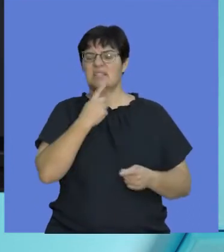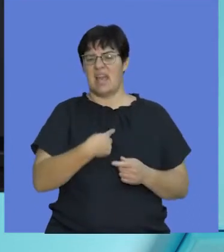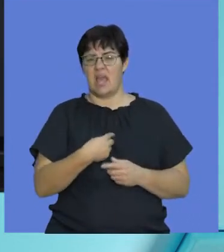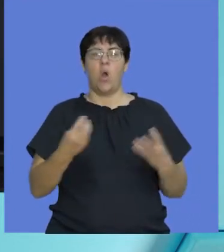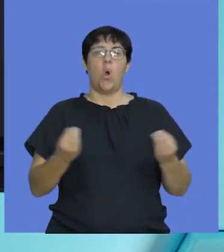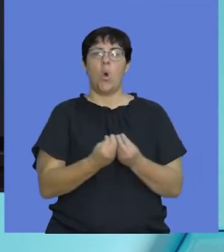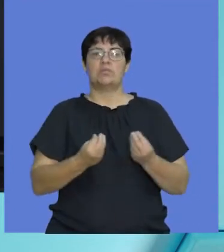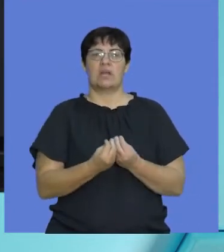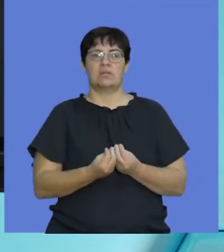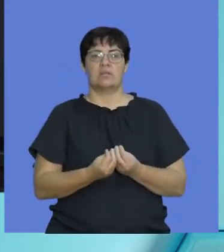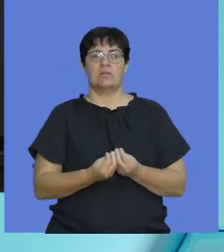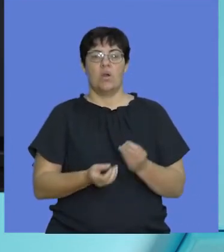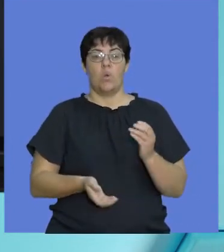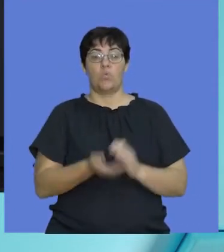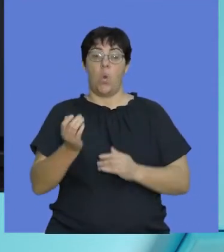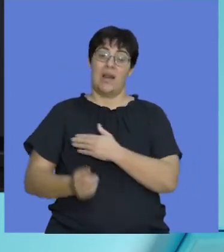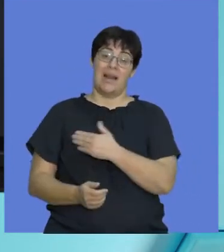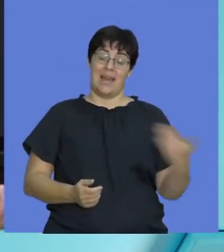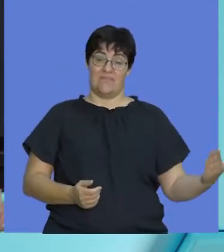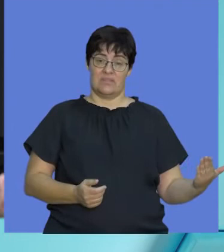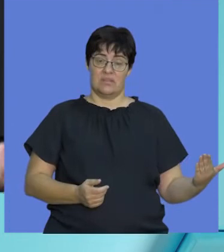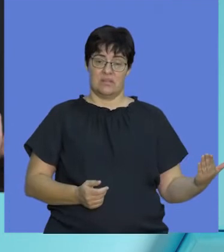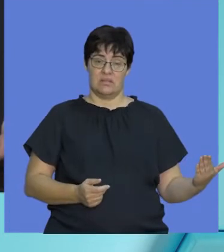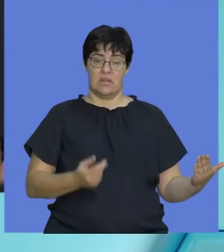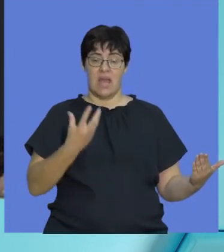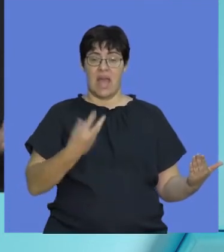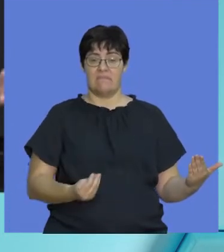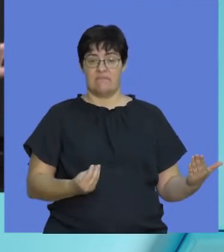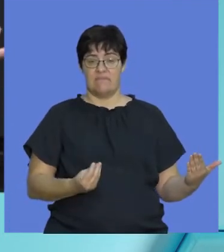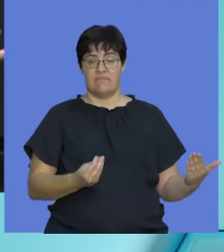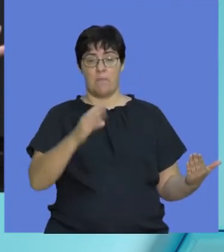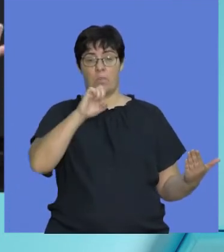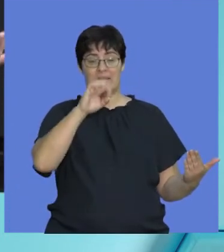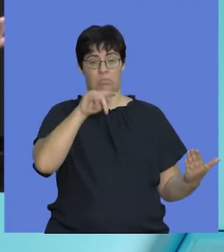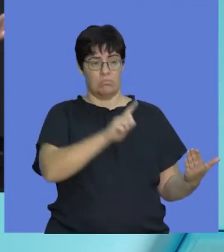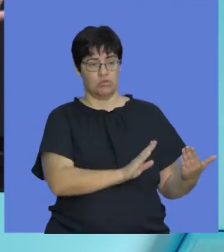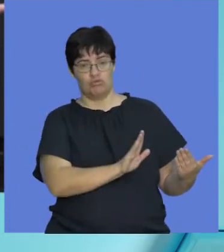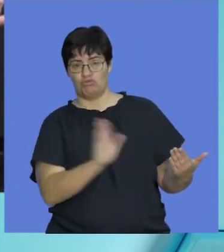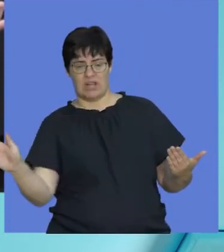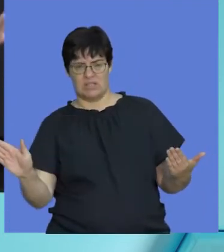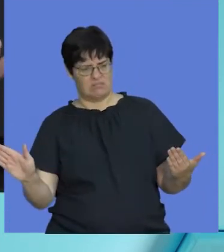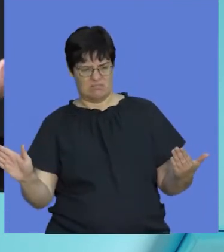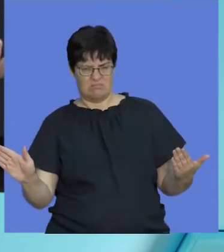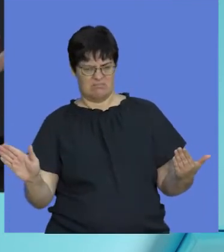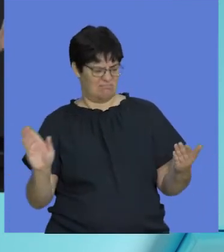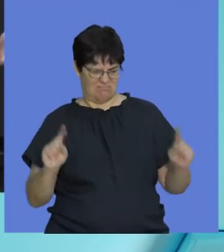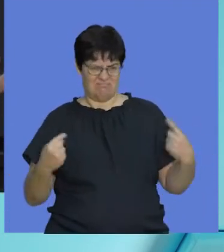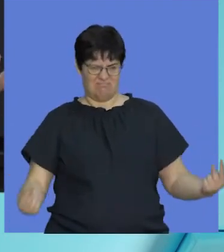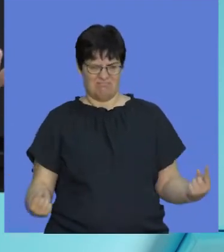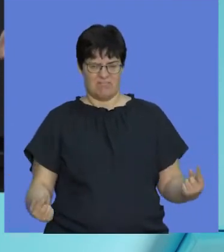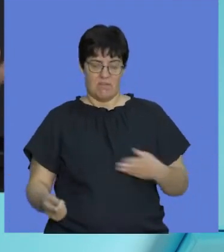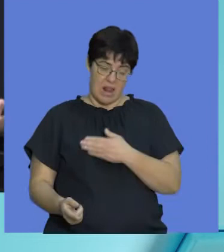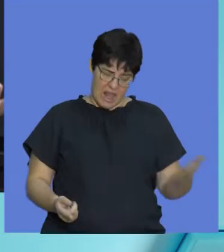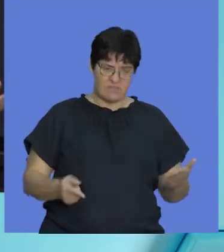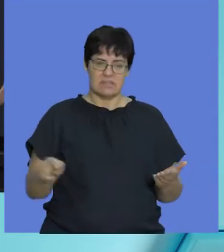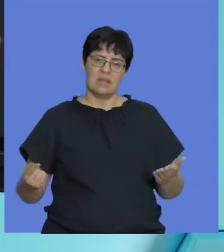me that an object that's moving to the left has a momentum to the right, because that just